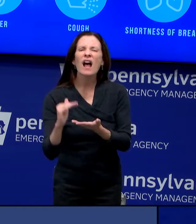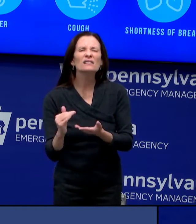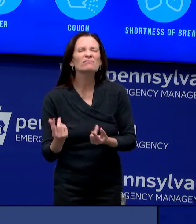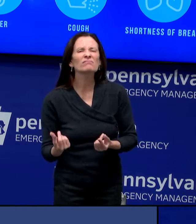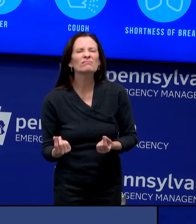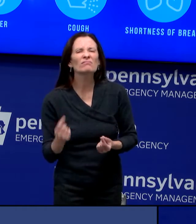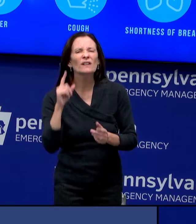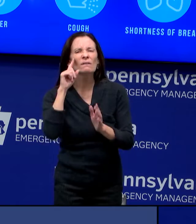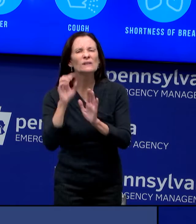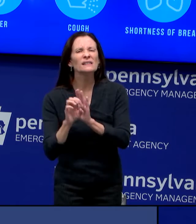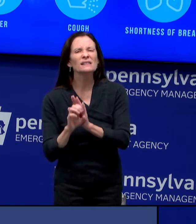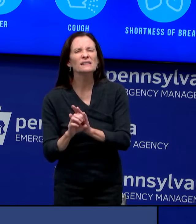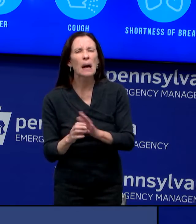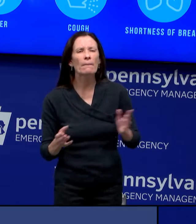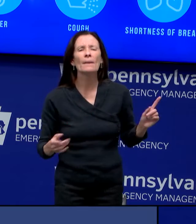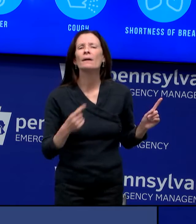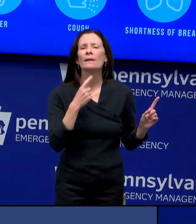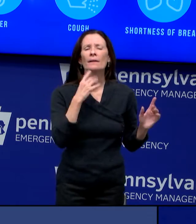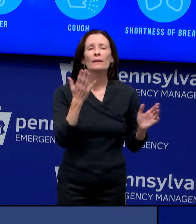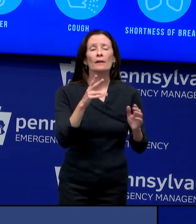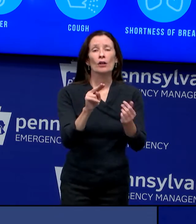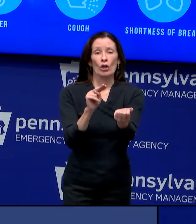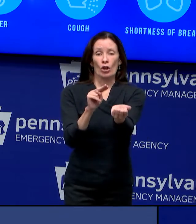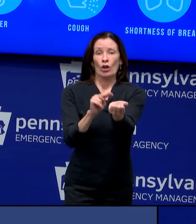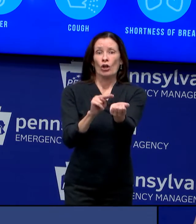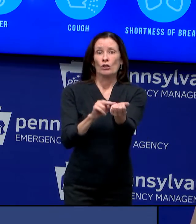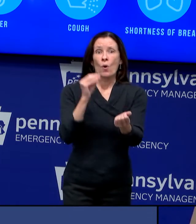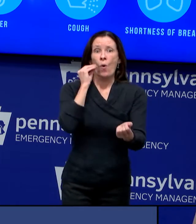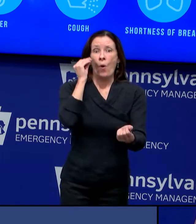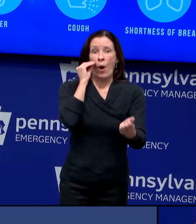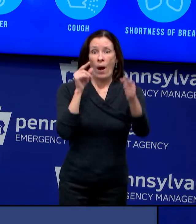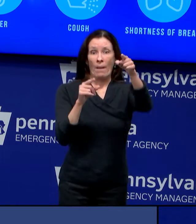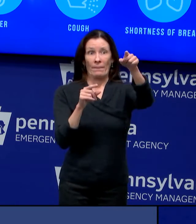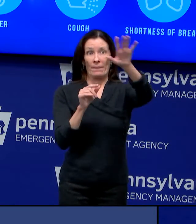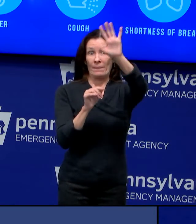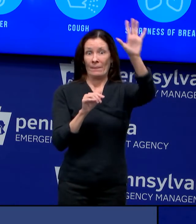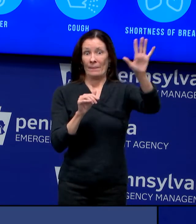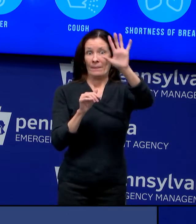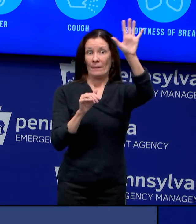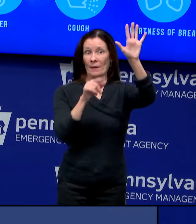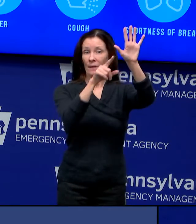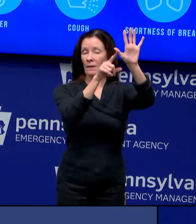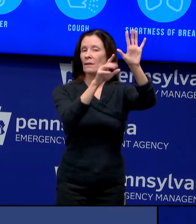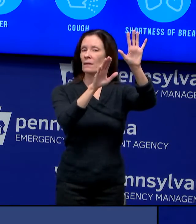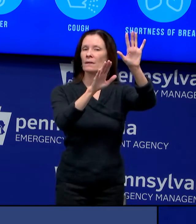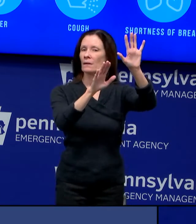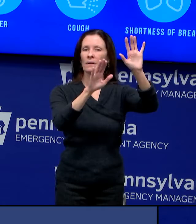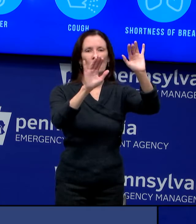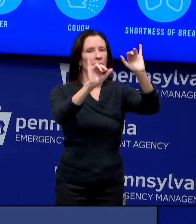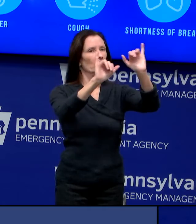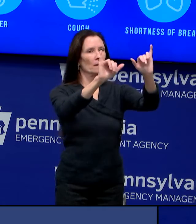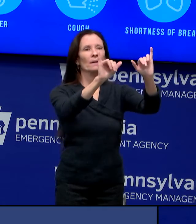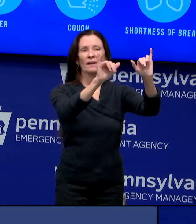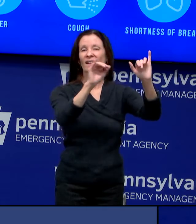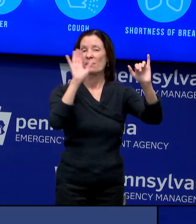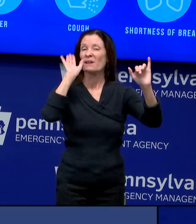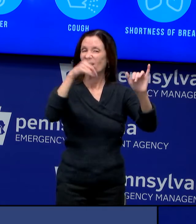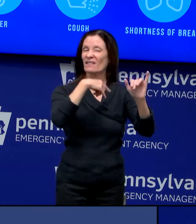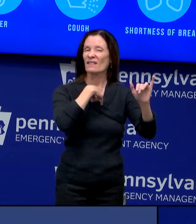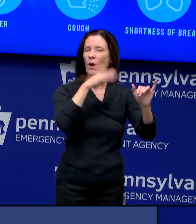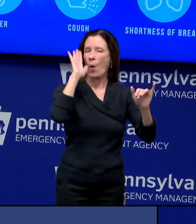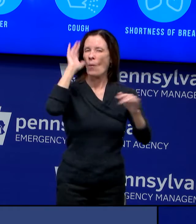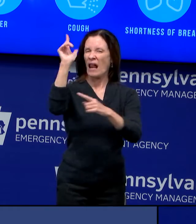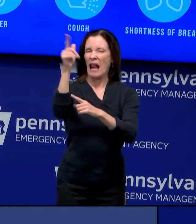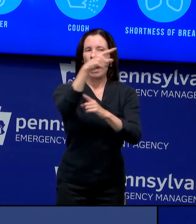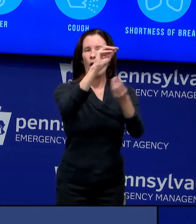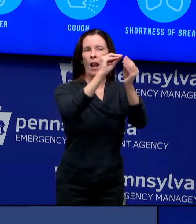setting facilities, including nursing homes and personal care homes and others, are our most vulnerable populations. And so we